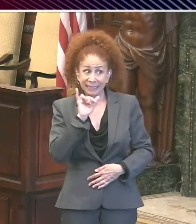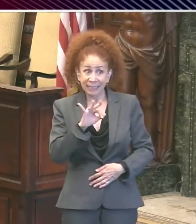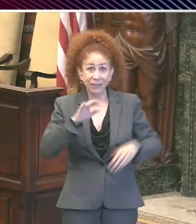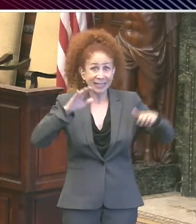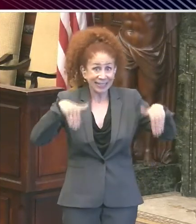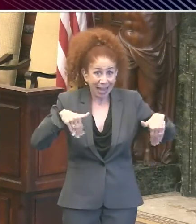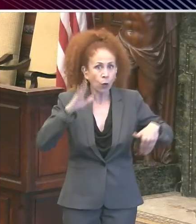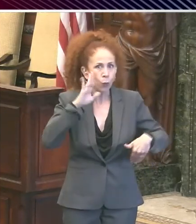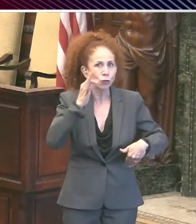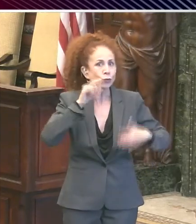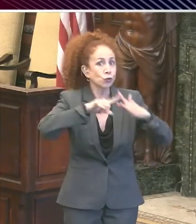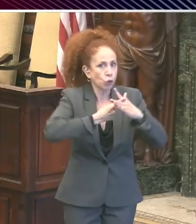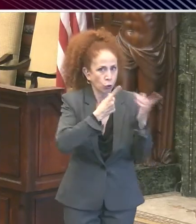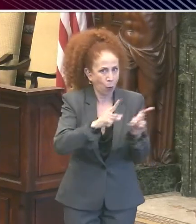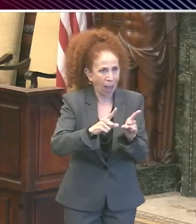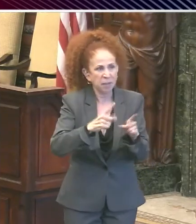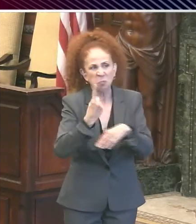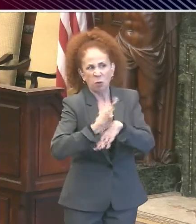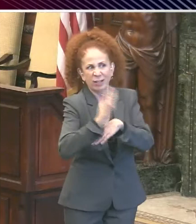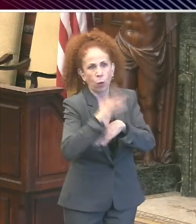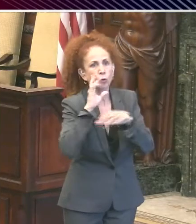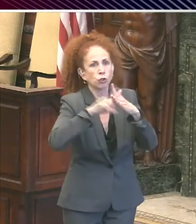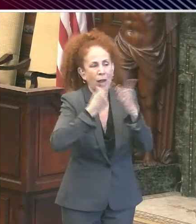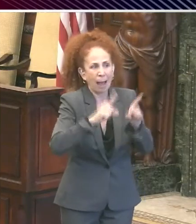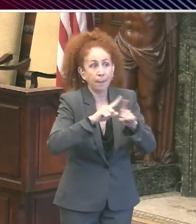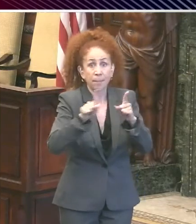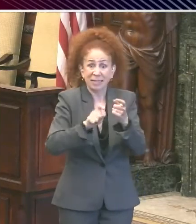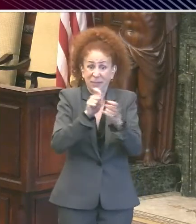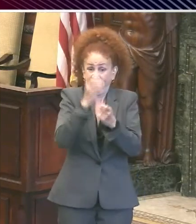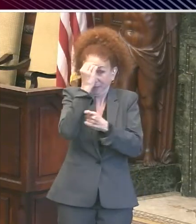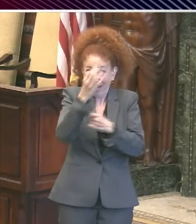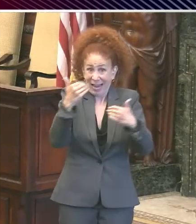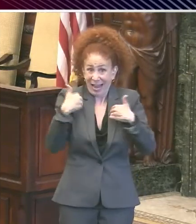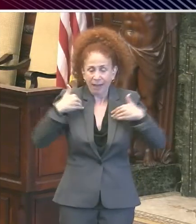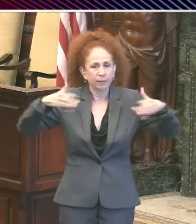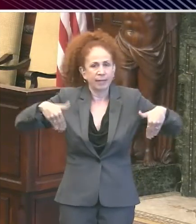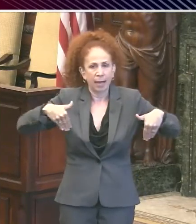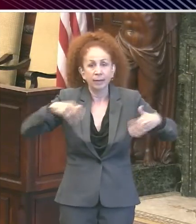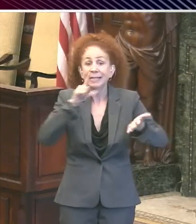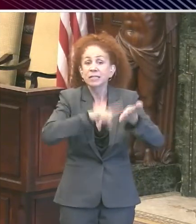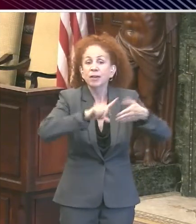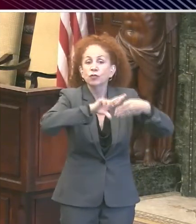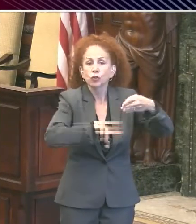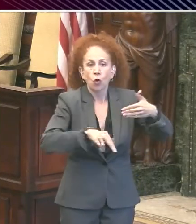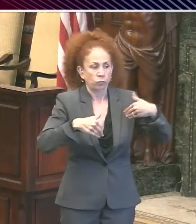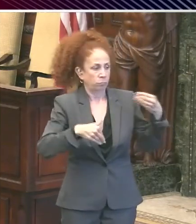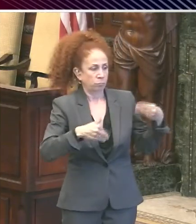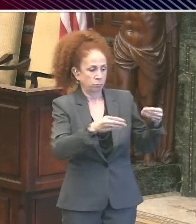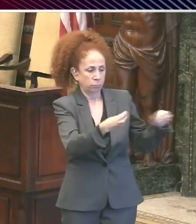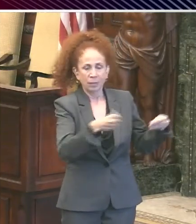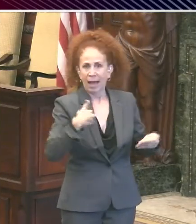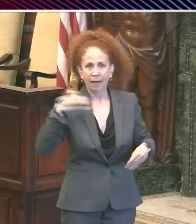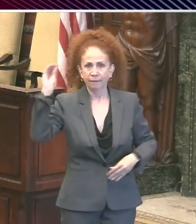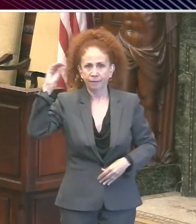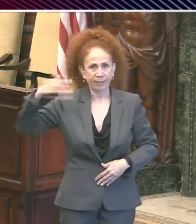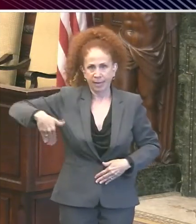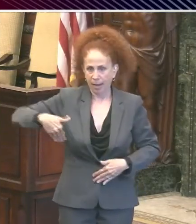happening very soon in the next day or so. But I have no information back yet of what those inspections are showing. And so,